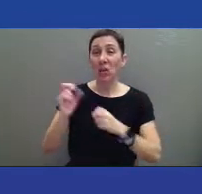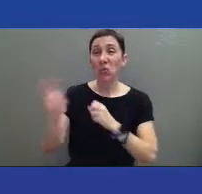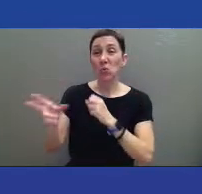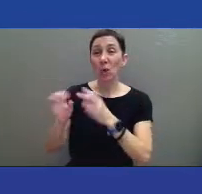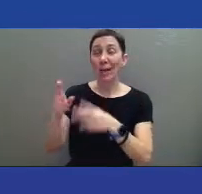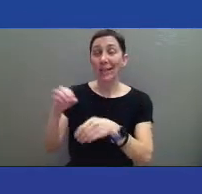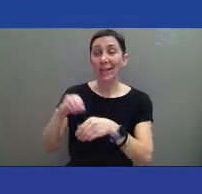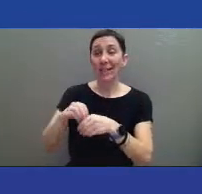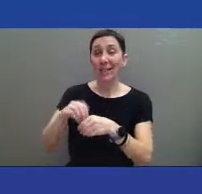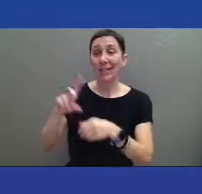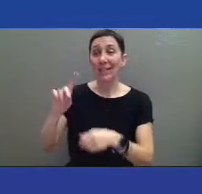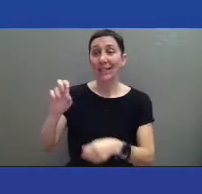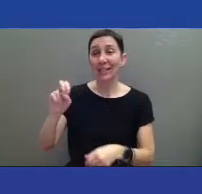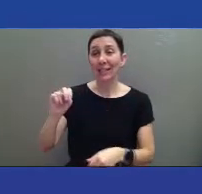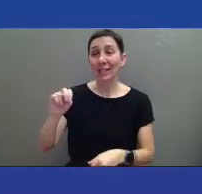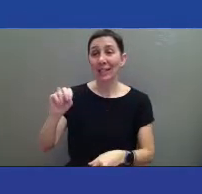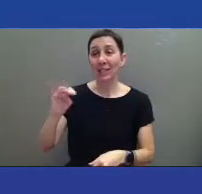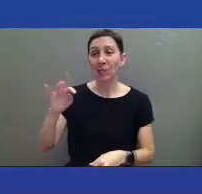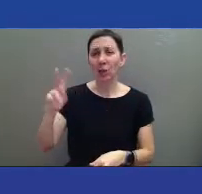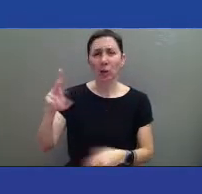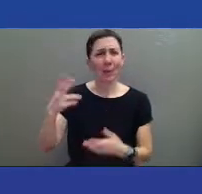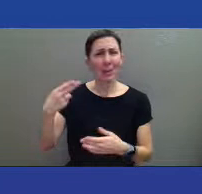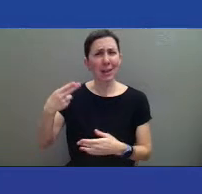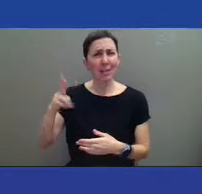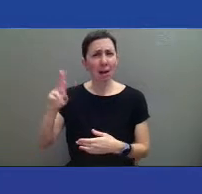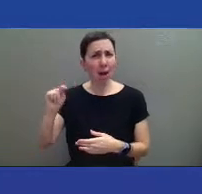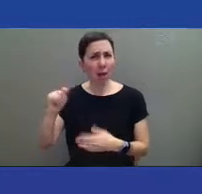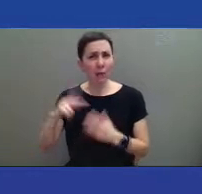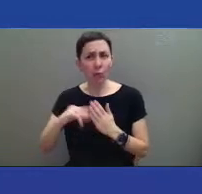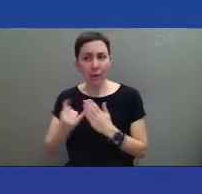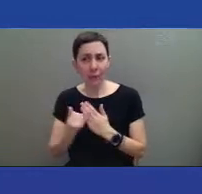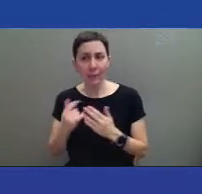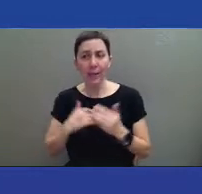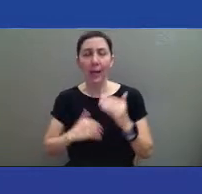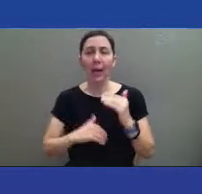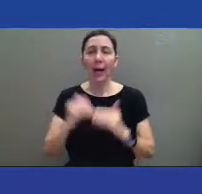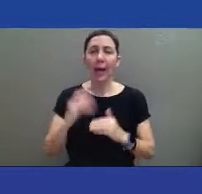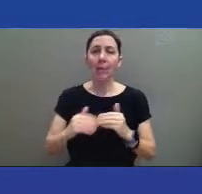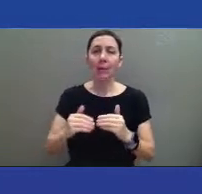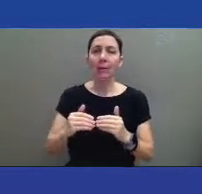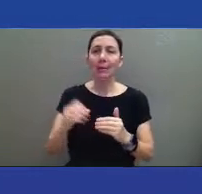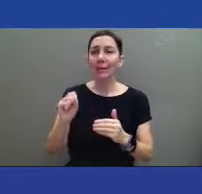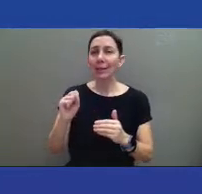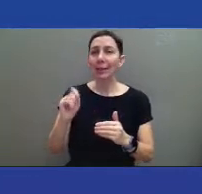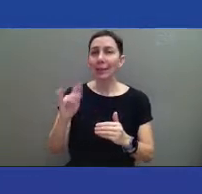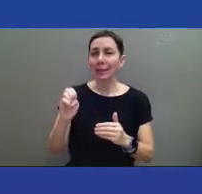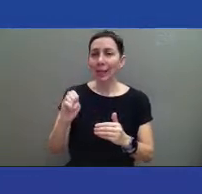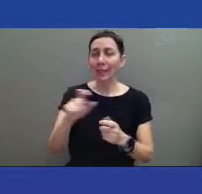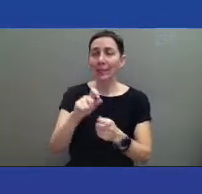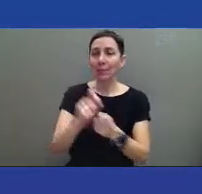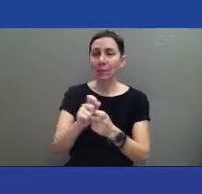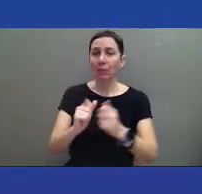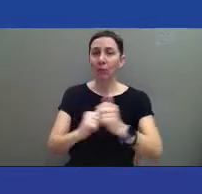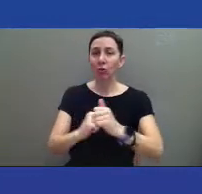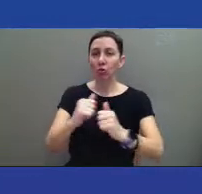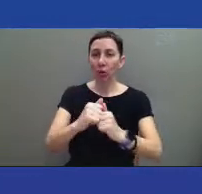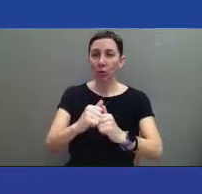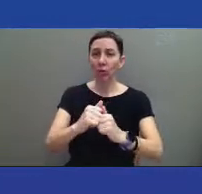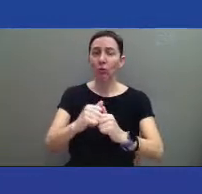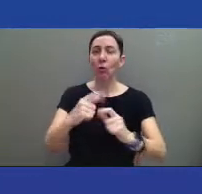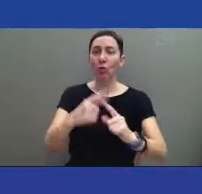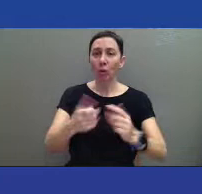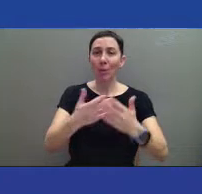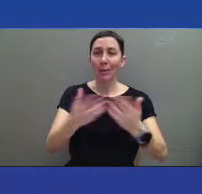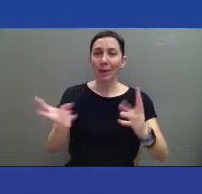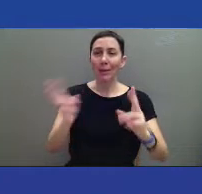the Hut Project is a project in which I build site-specific structures out of things that other people throw away, or